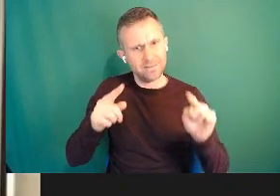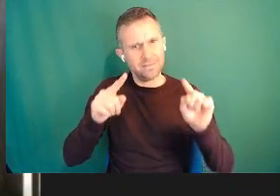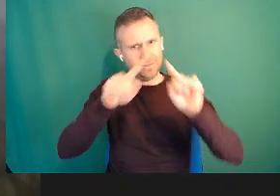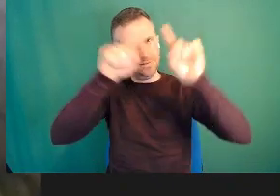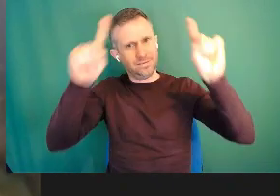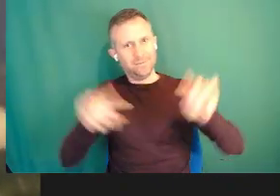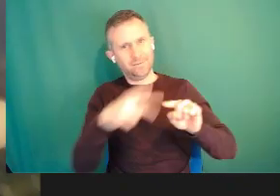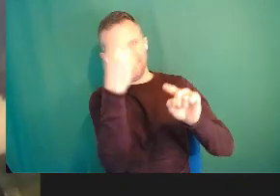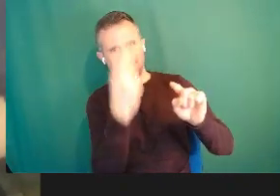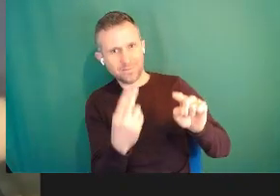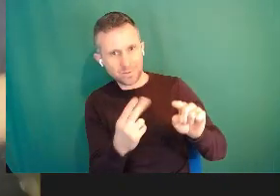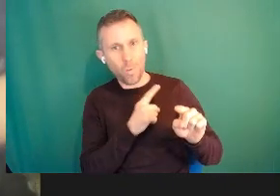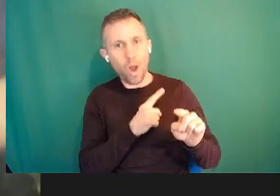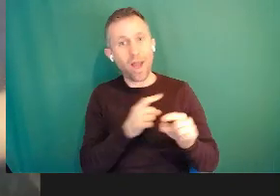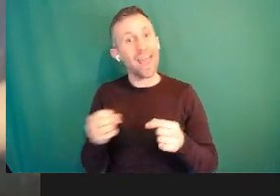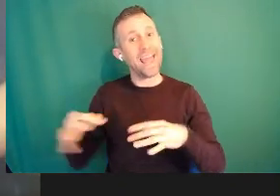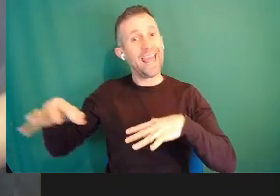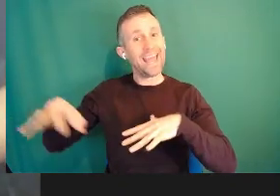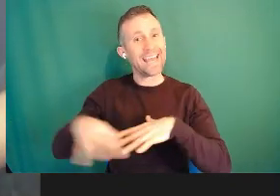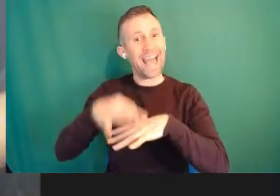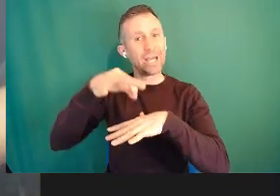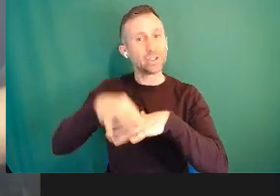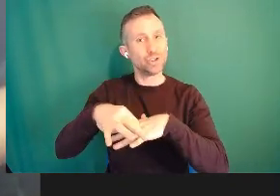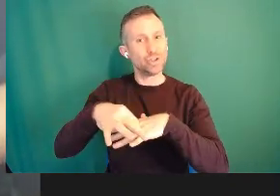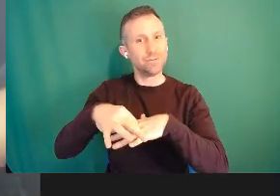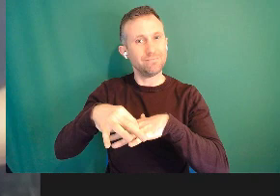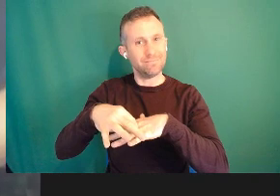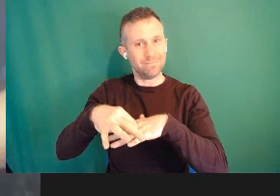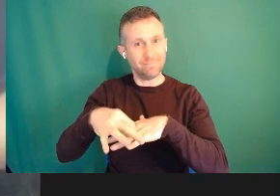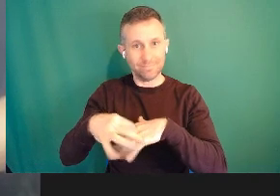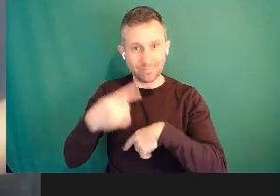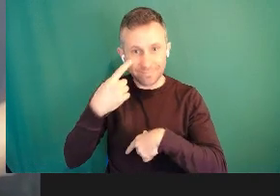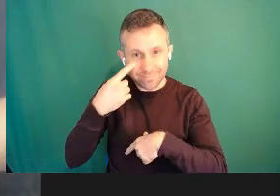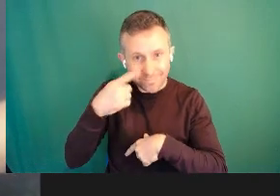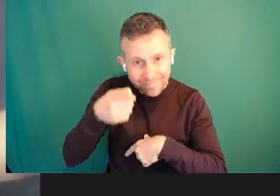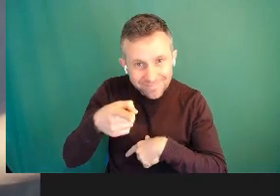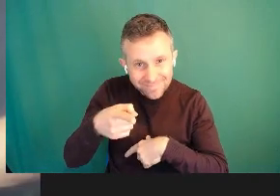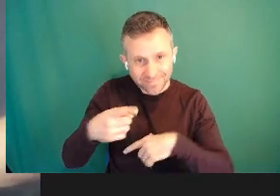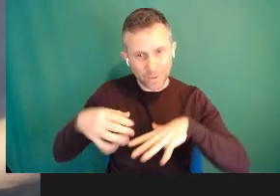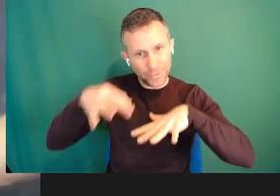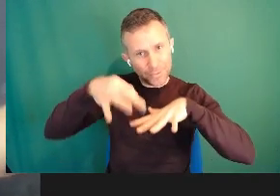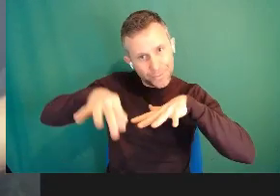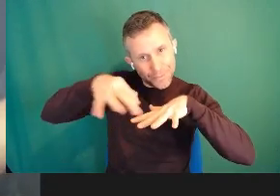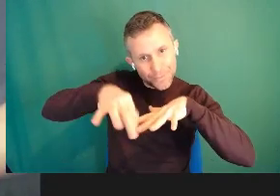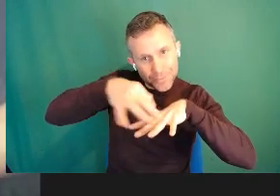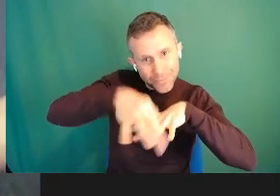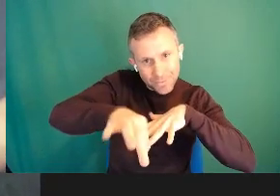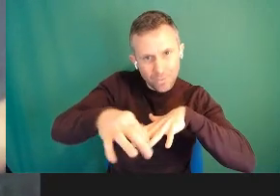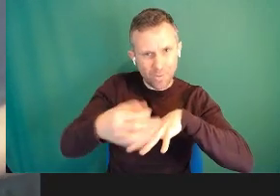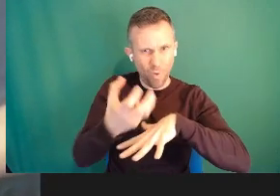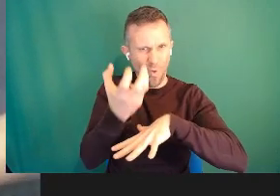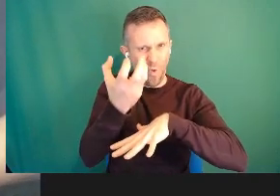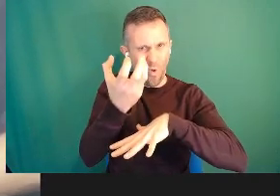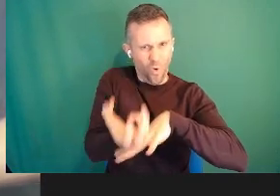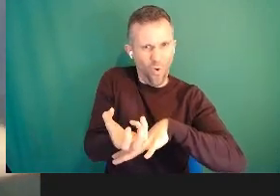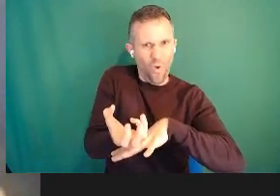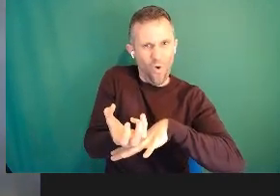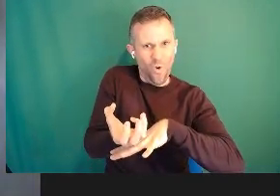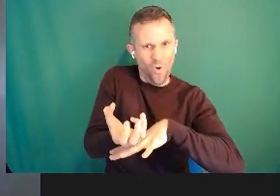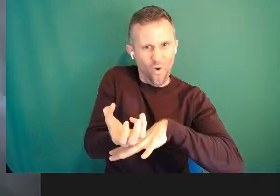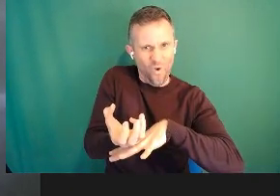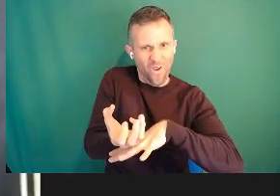fingers here, she's got beautiful red painted nails and this huge diamond engagement ring, celebrating